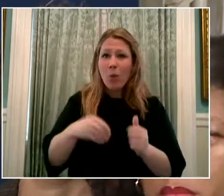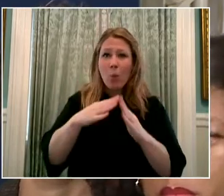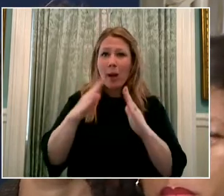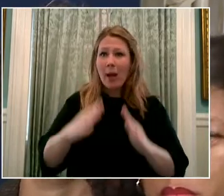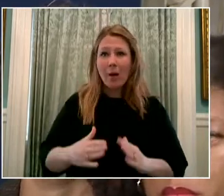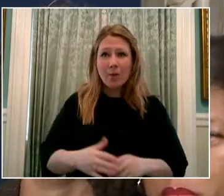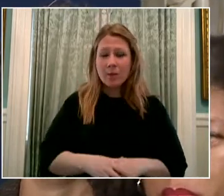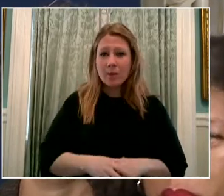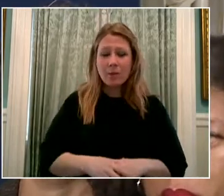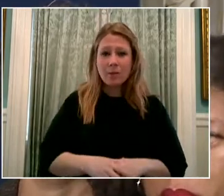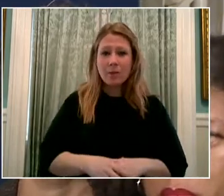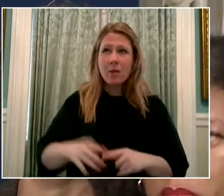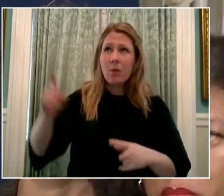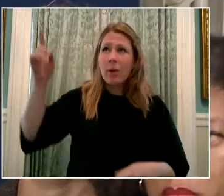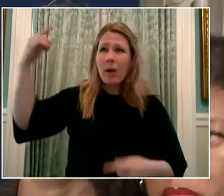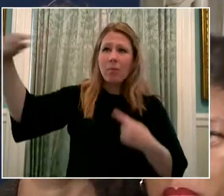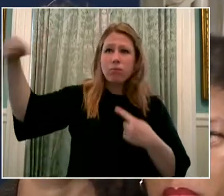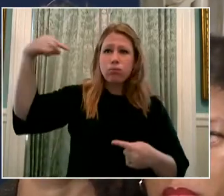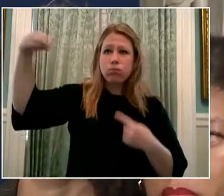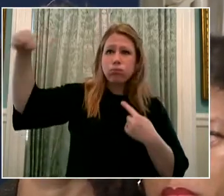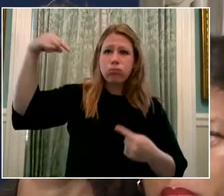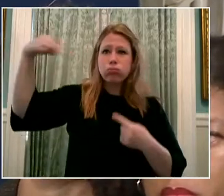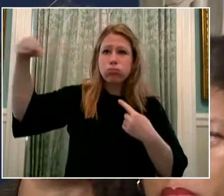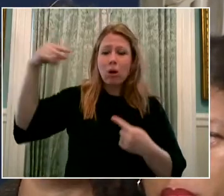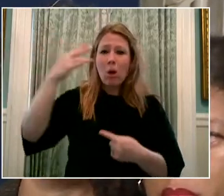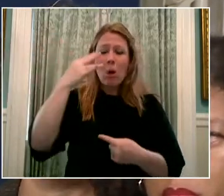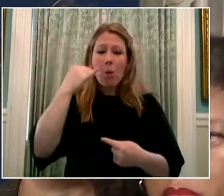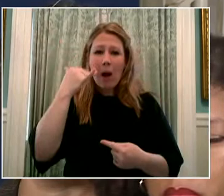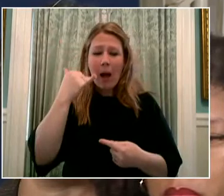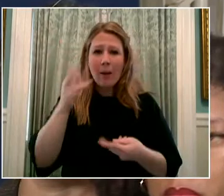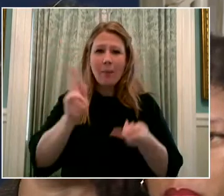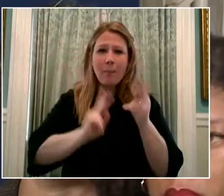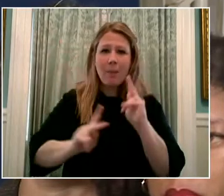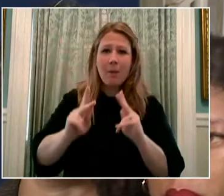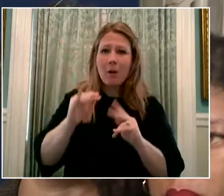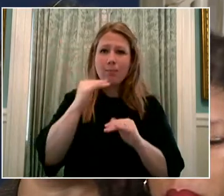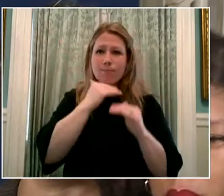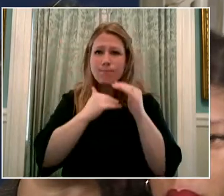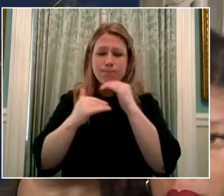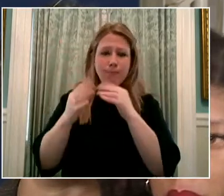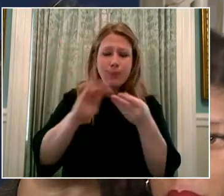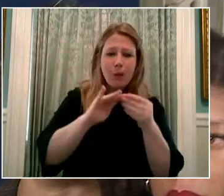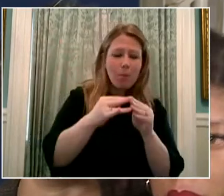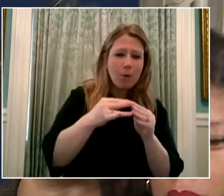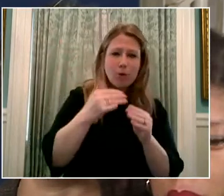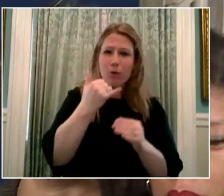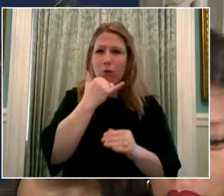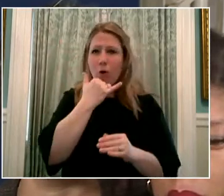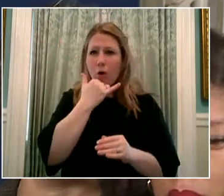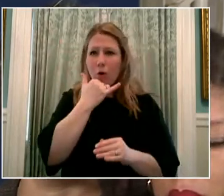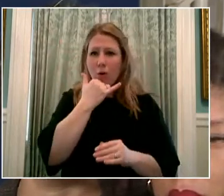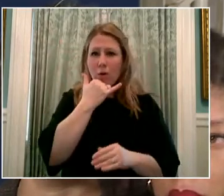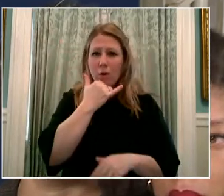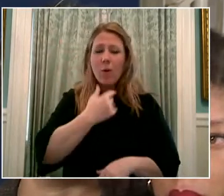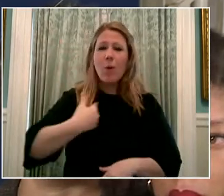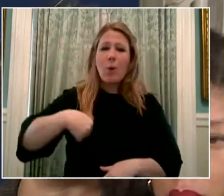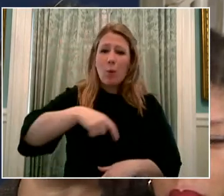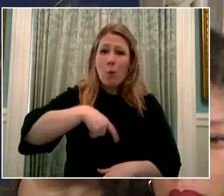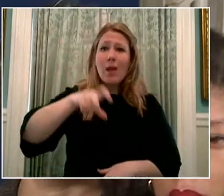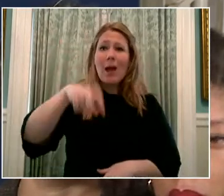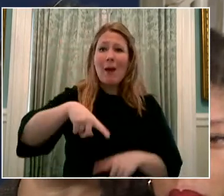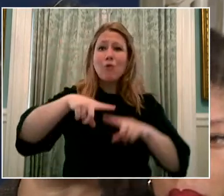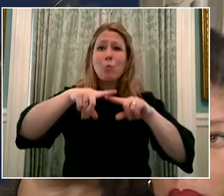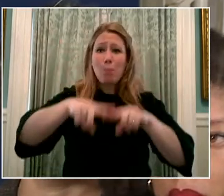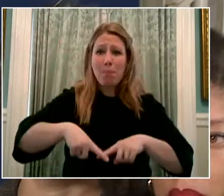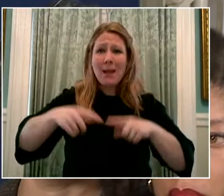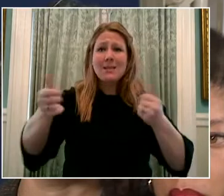is a crisis. Everyone needs to be on the same message based on the facts, not based on a political opinion.